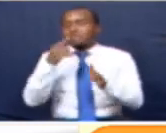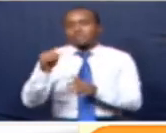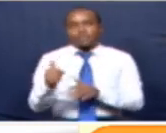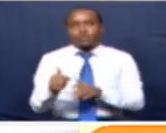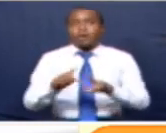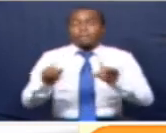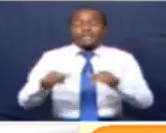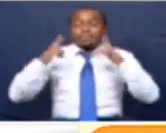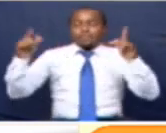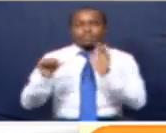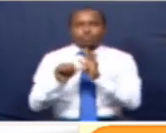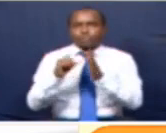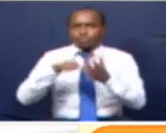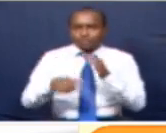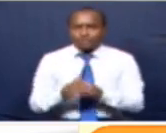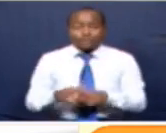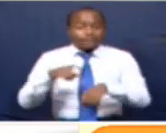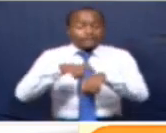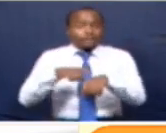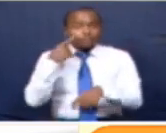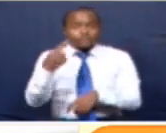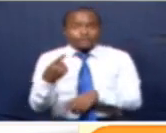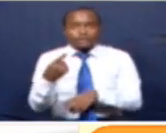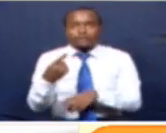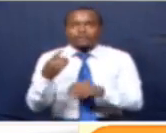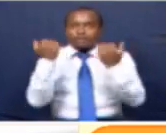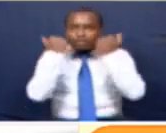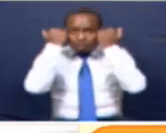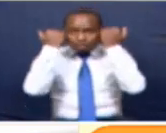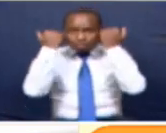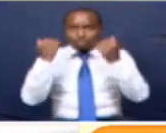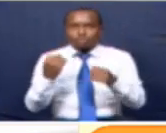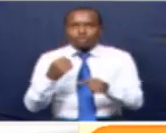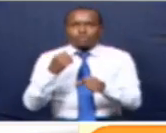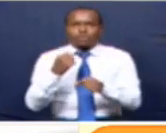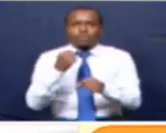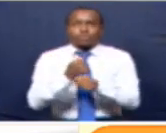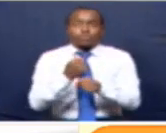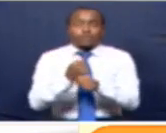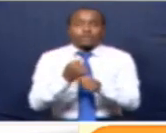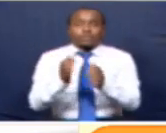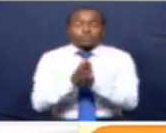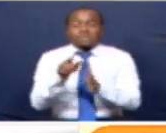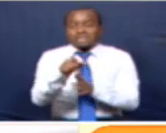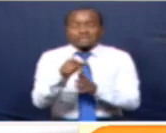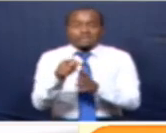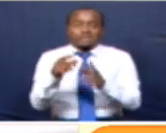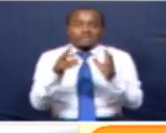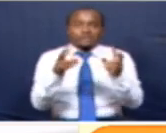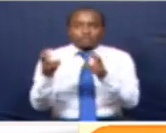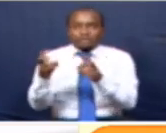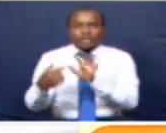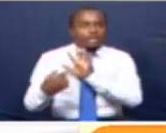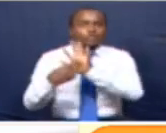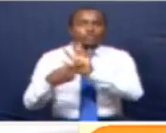is this, that when you see the court operating with this kind of disparation, giving some discretion, it just